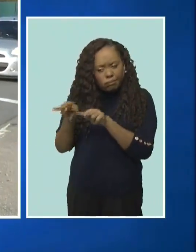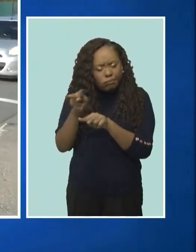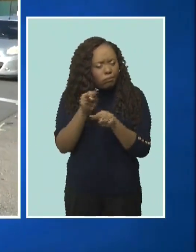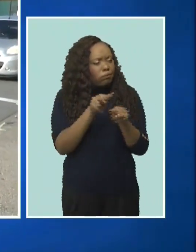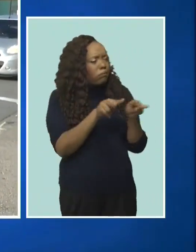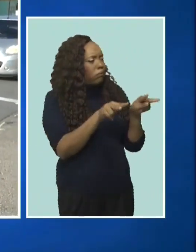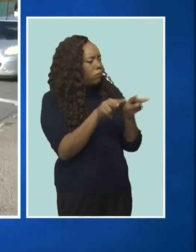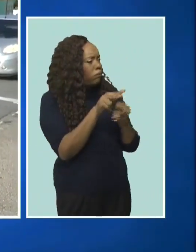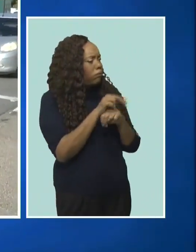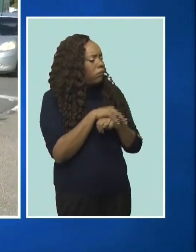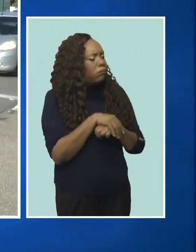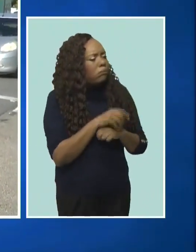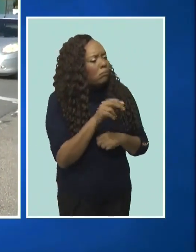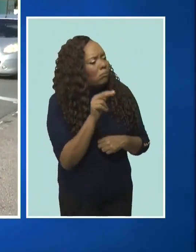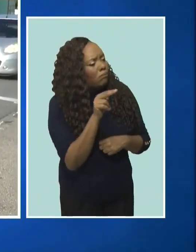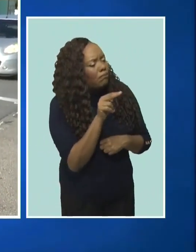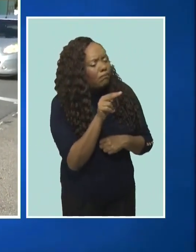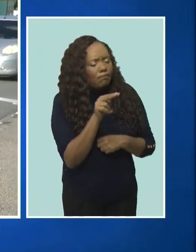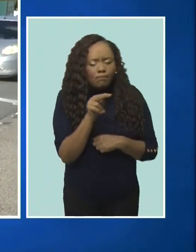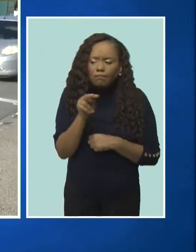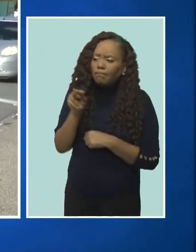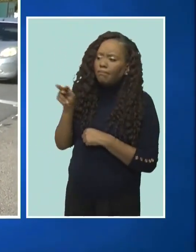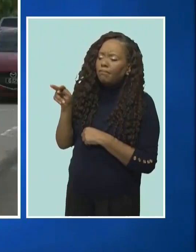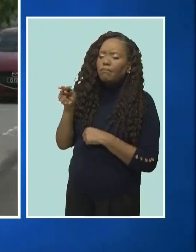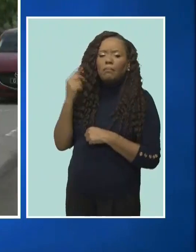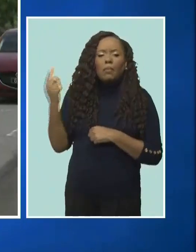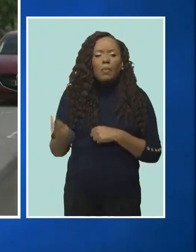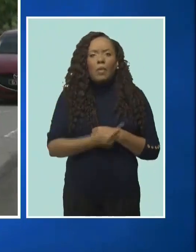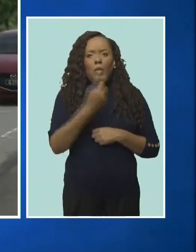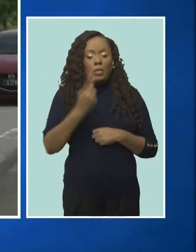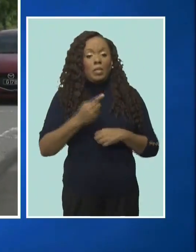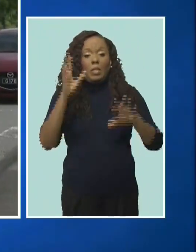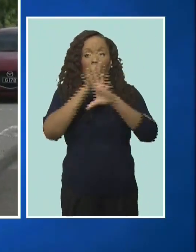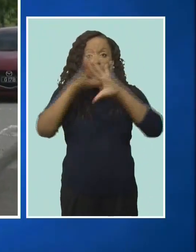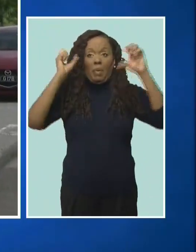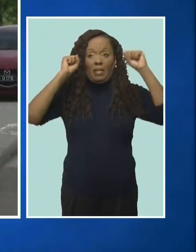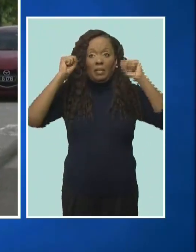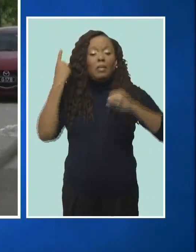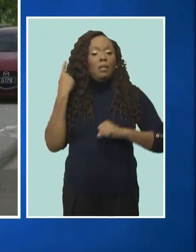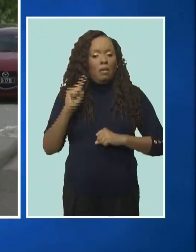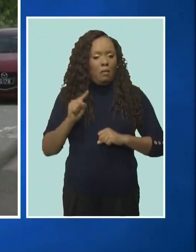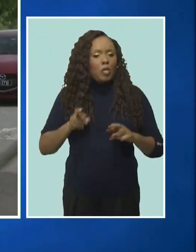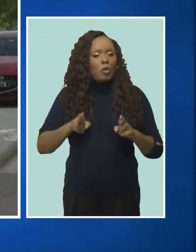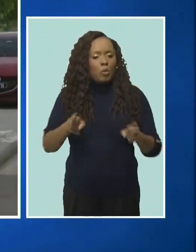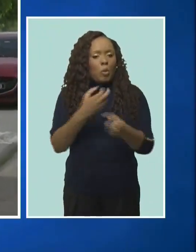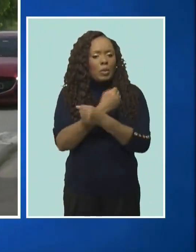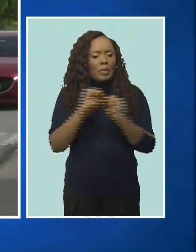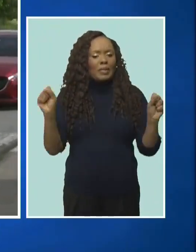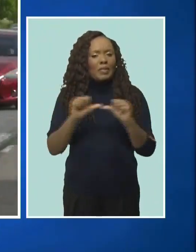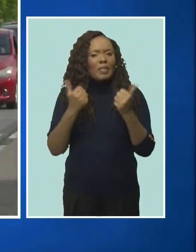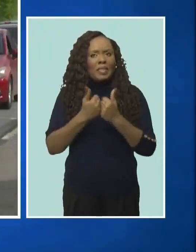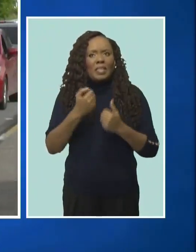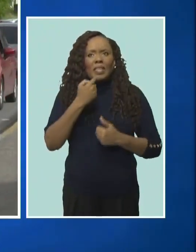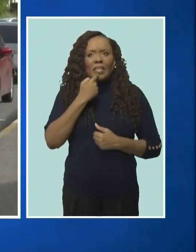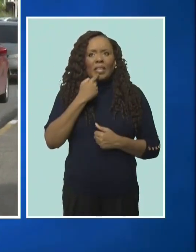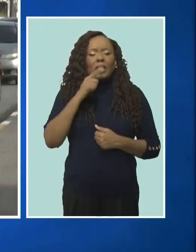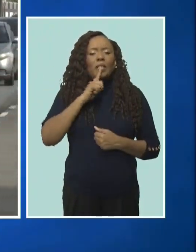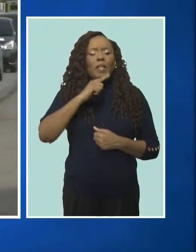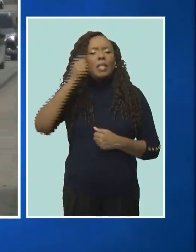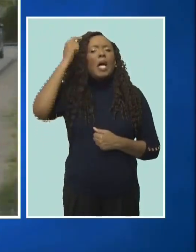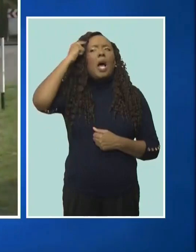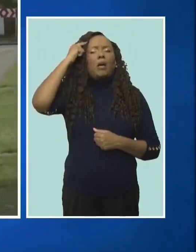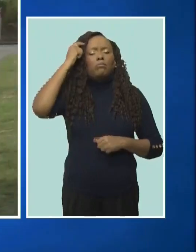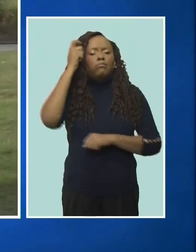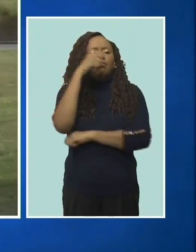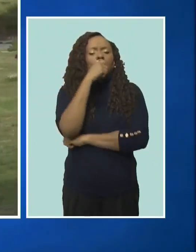reasonable consideration for other road users. President Roland Lowe says motorists should also have on their thinking caps when